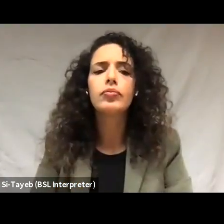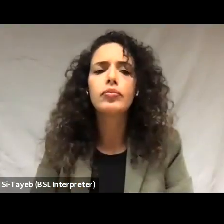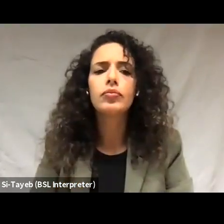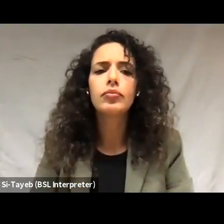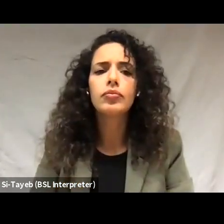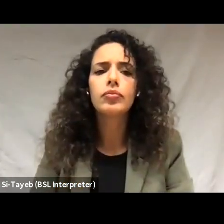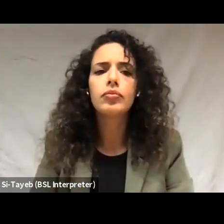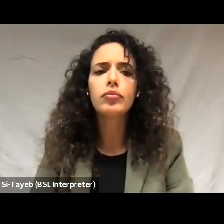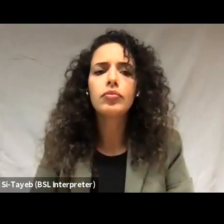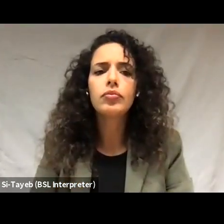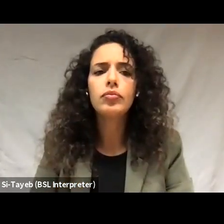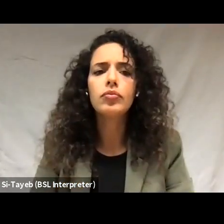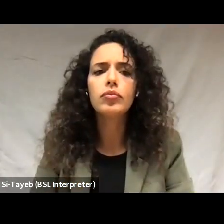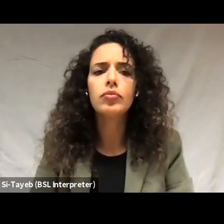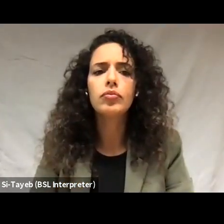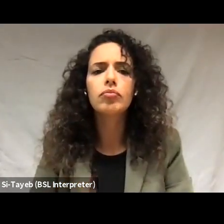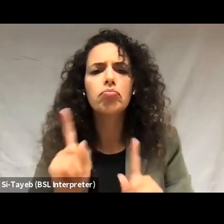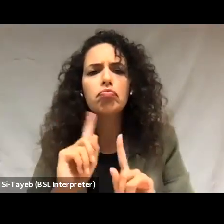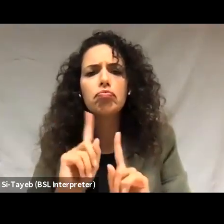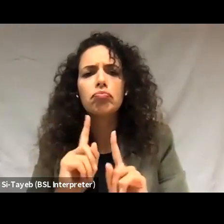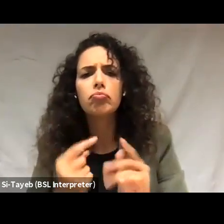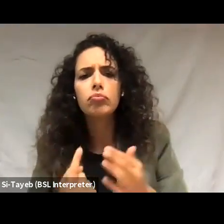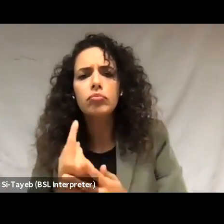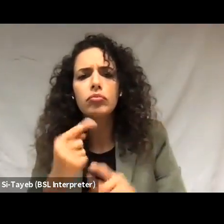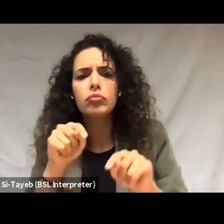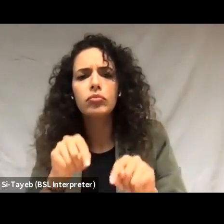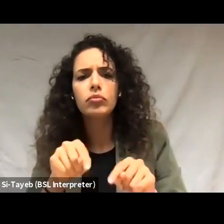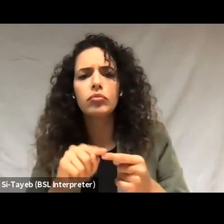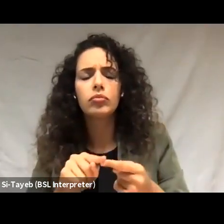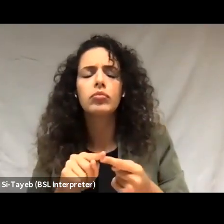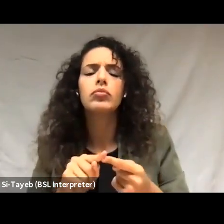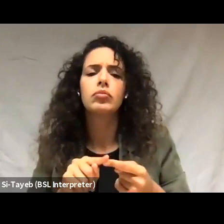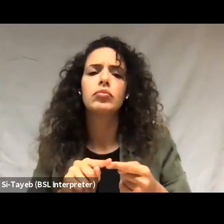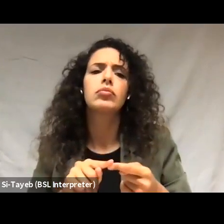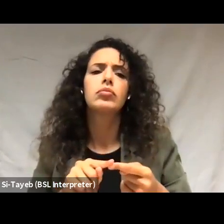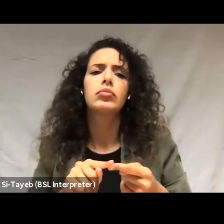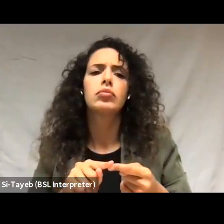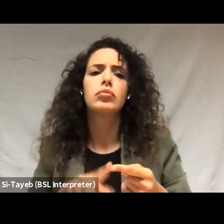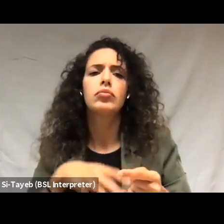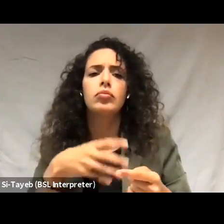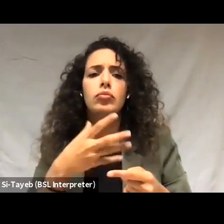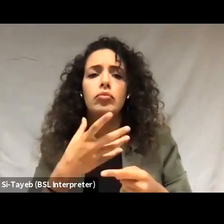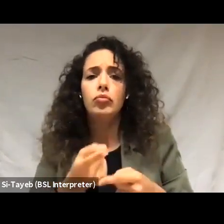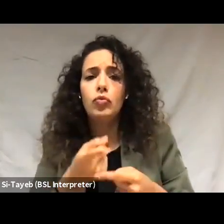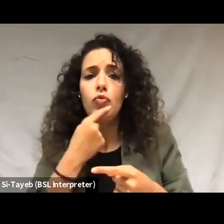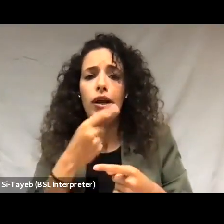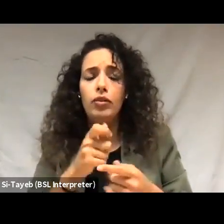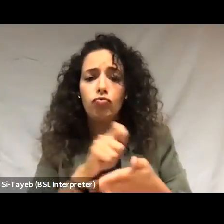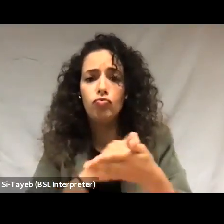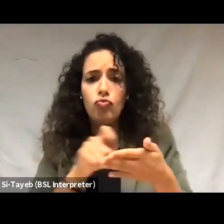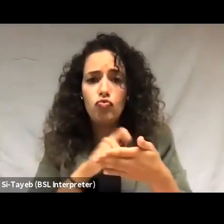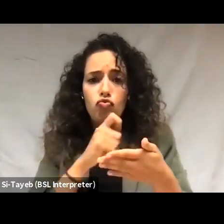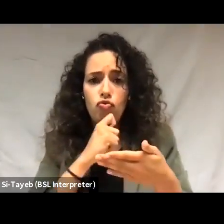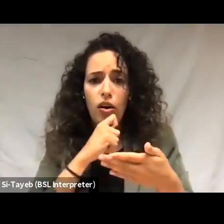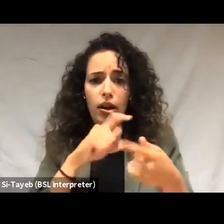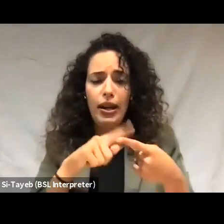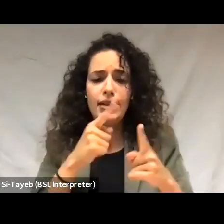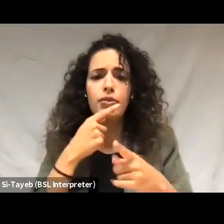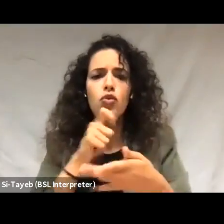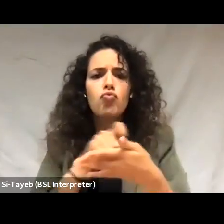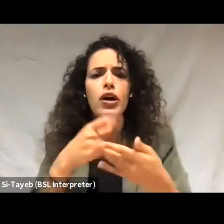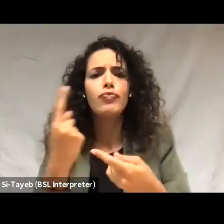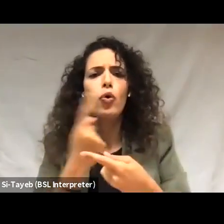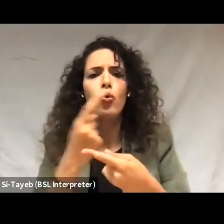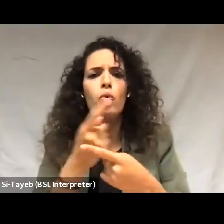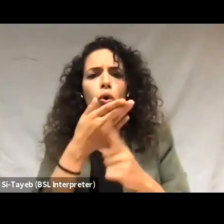what took place there was that you had a French journalist writing for a right-wing French